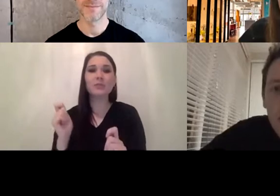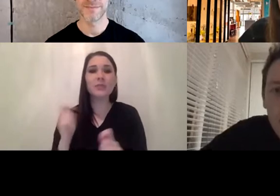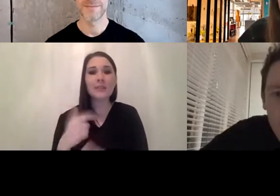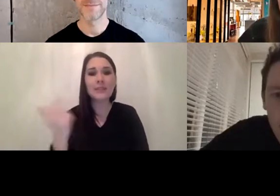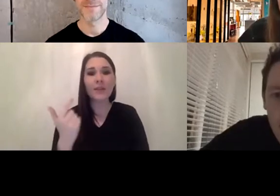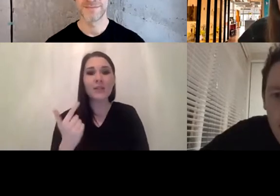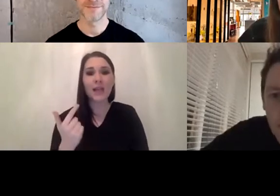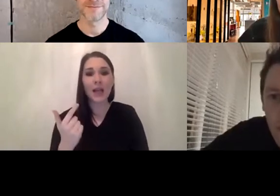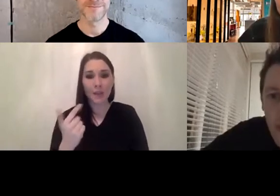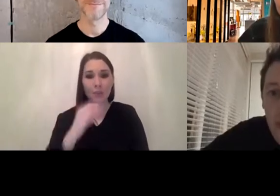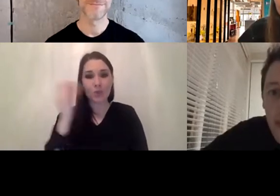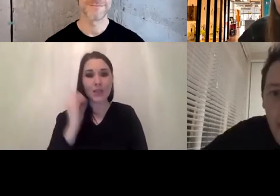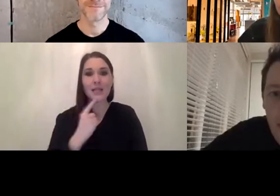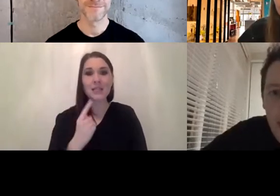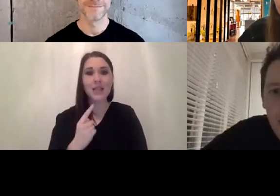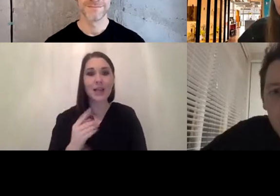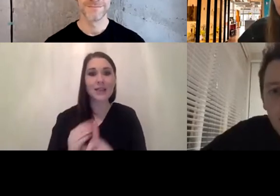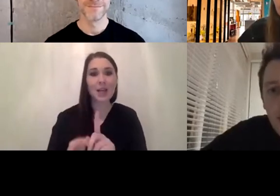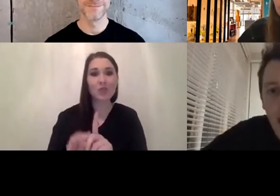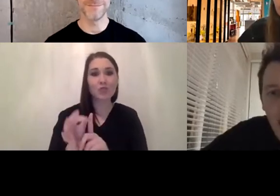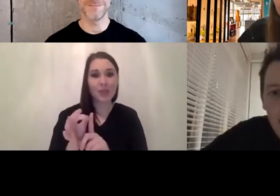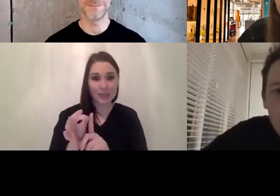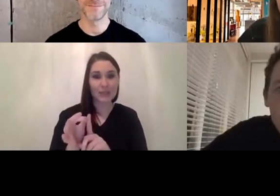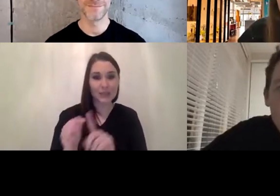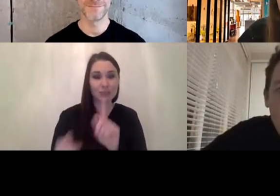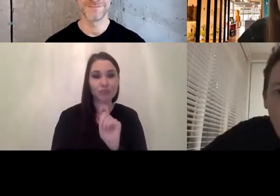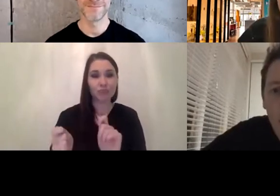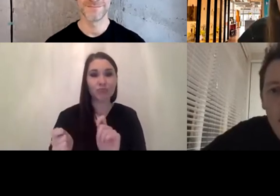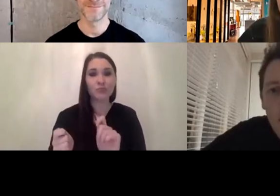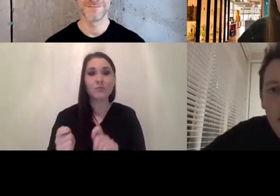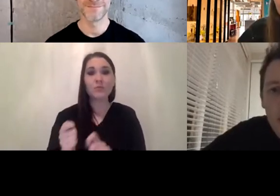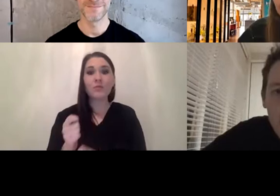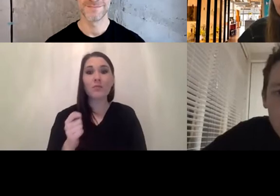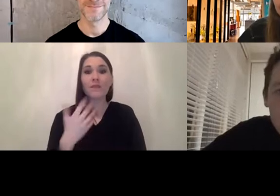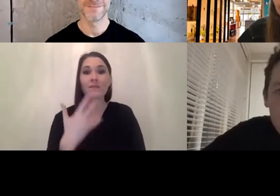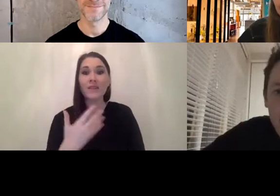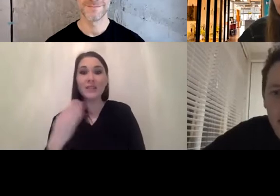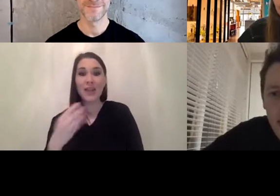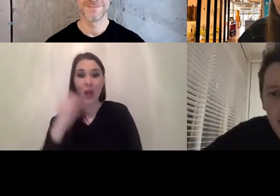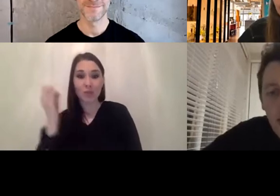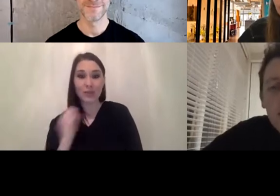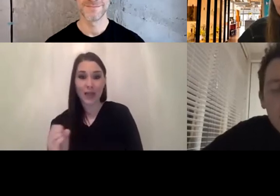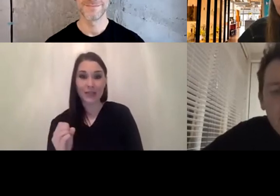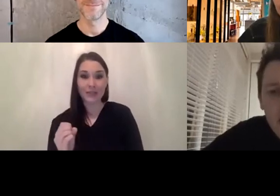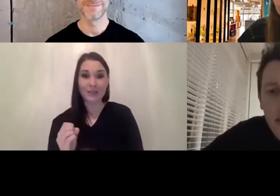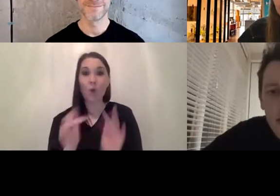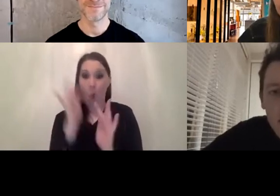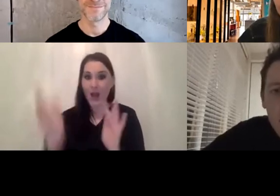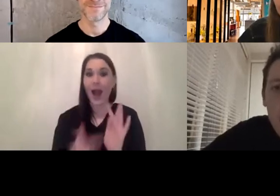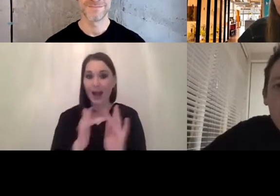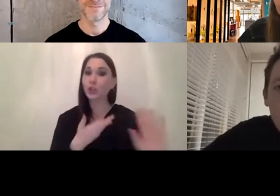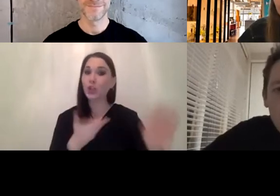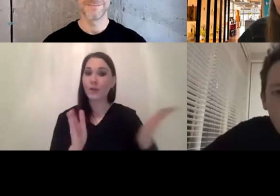increased automation. 59% of you, which is the highest, said more online purchasing / services. 17% of